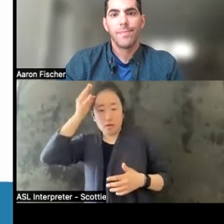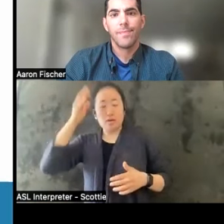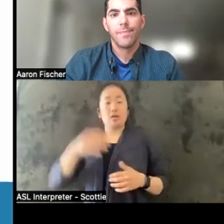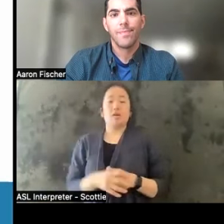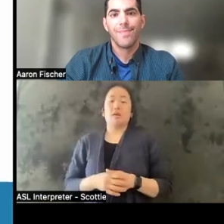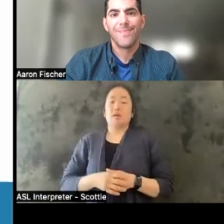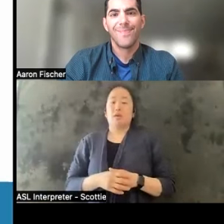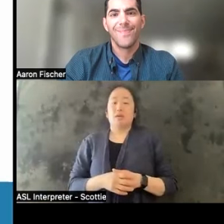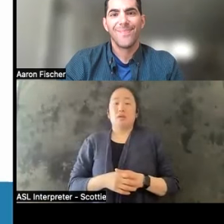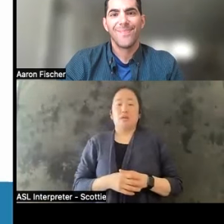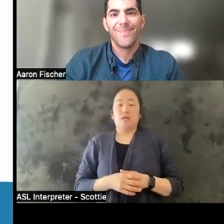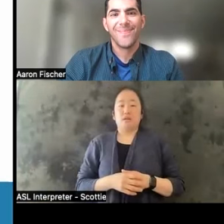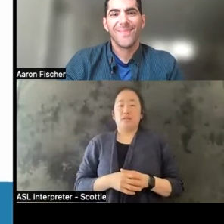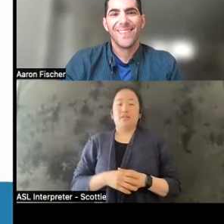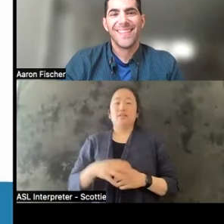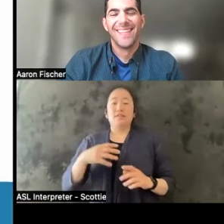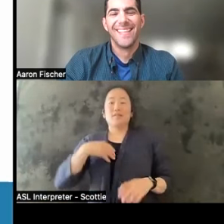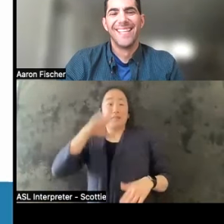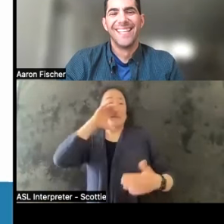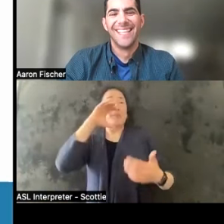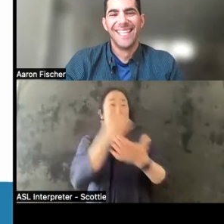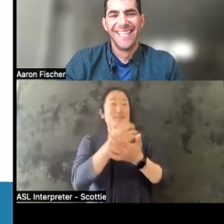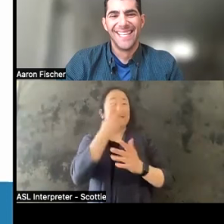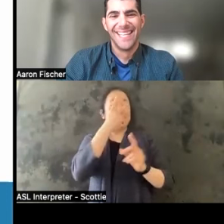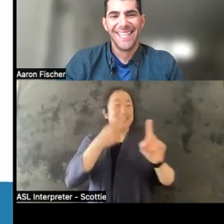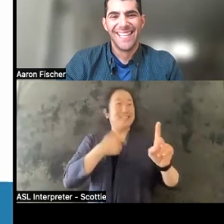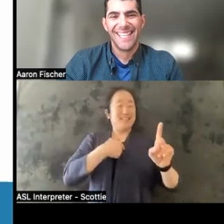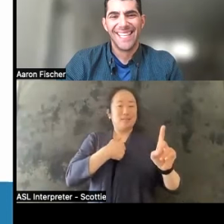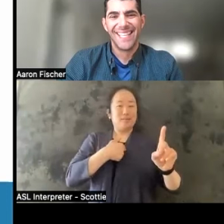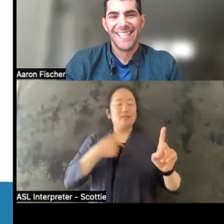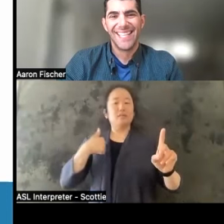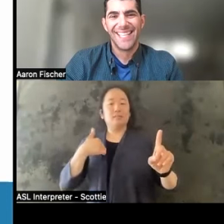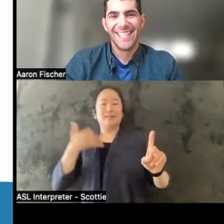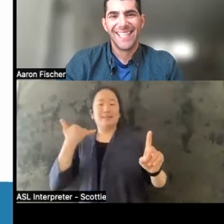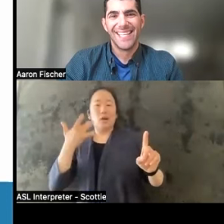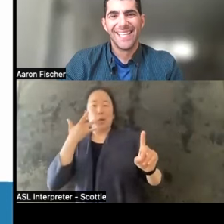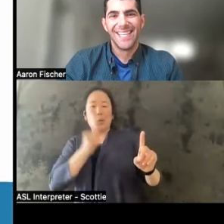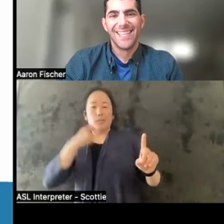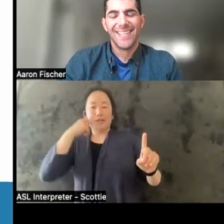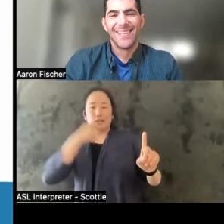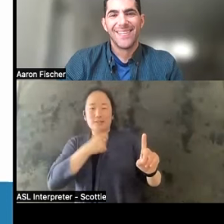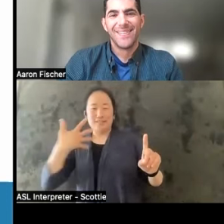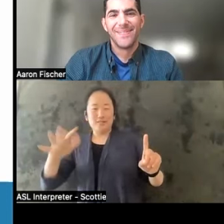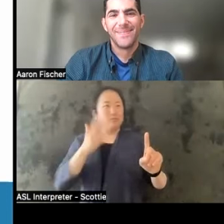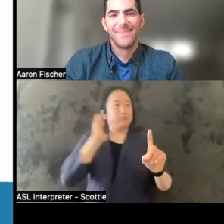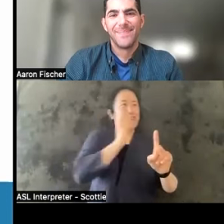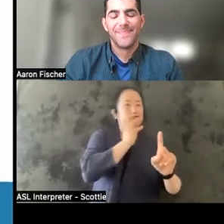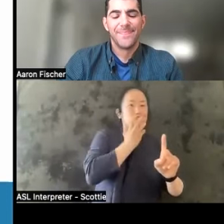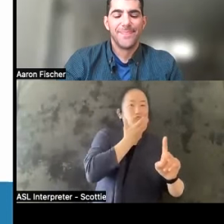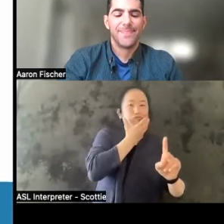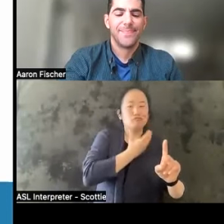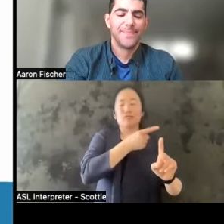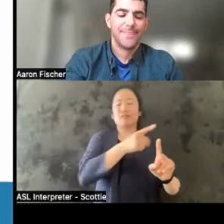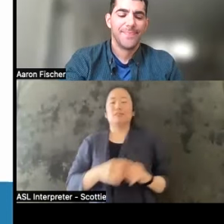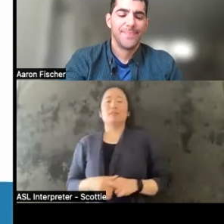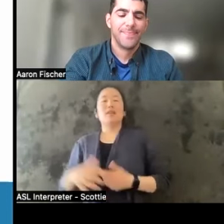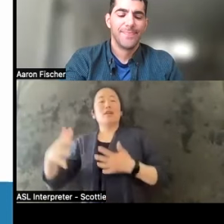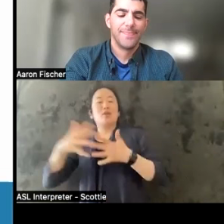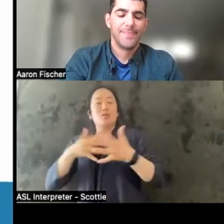shaved since the photograph in my introductory slide, and I'm wearing a gray and white checked